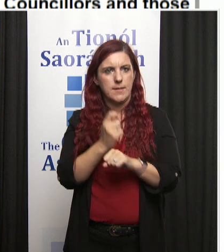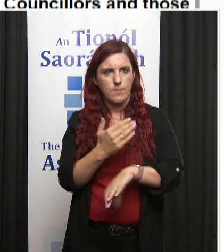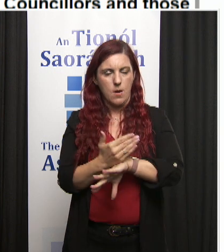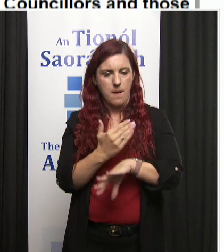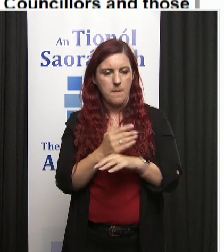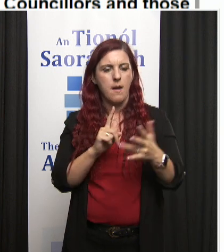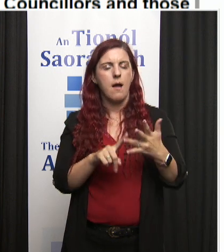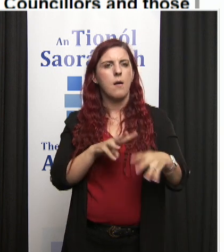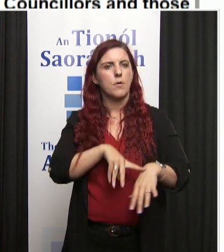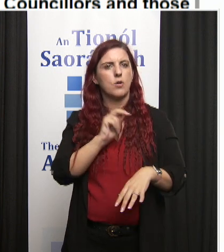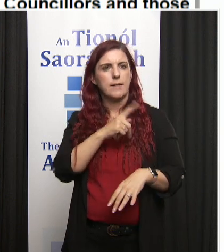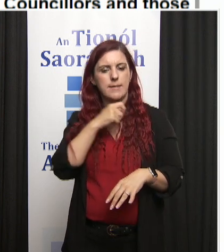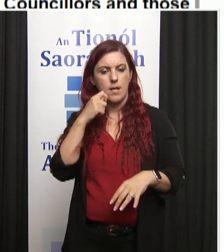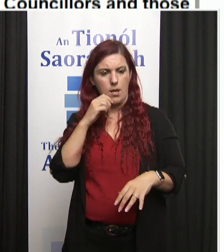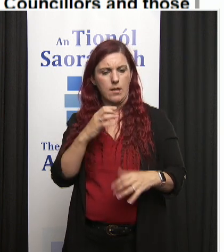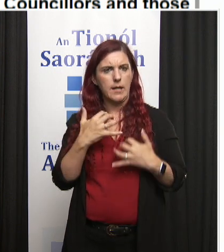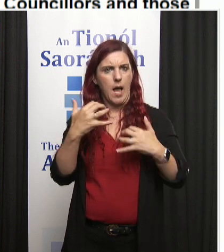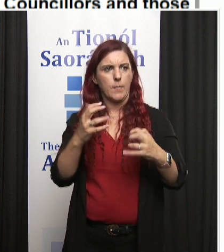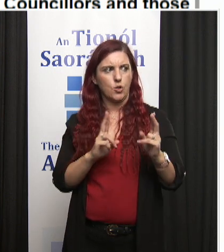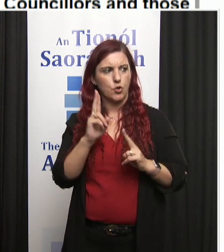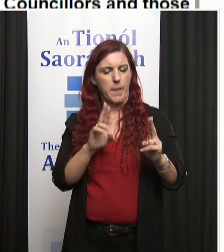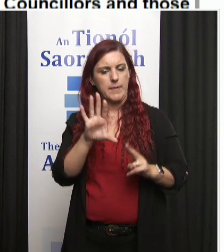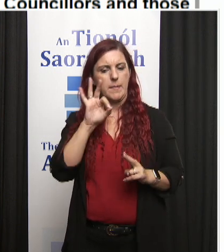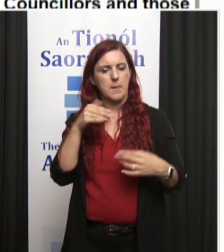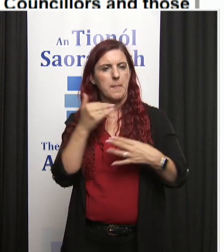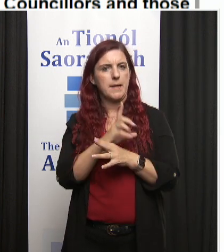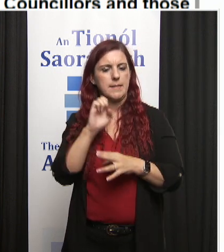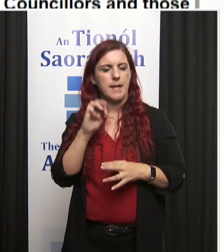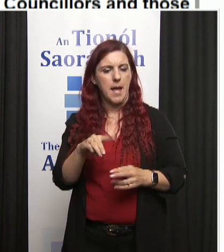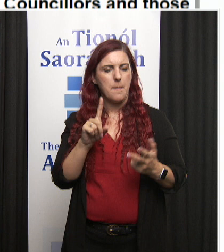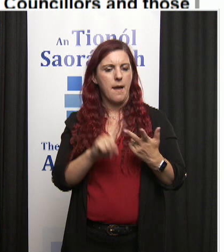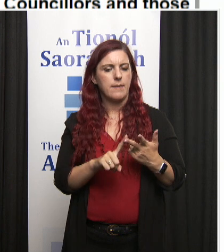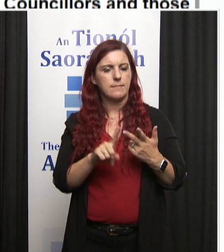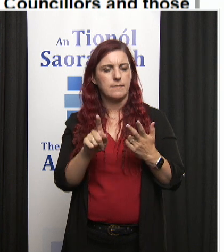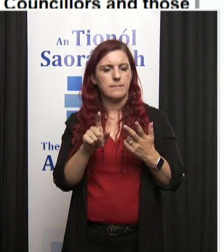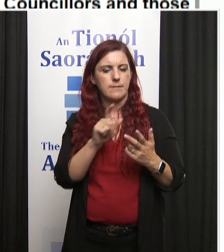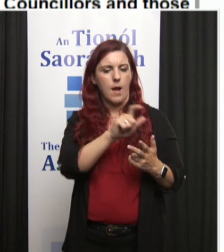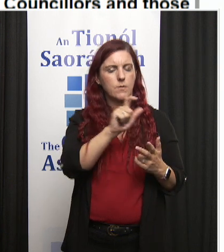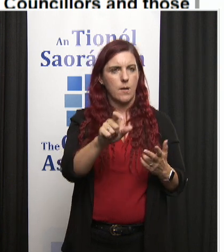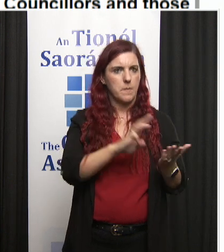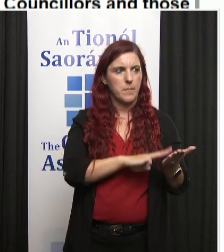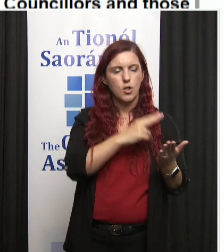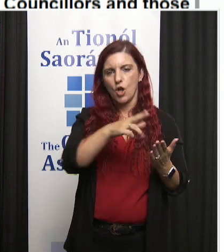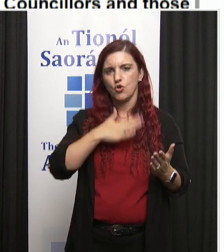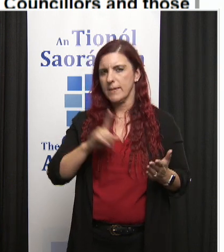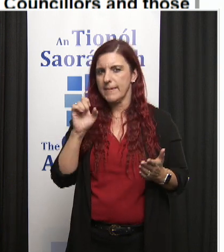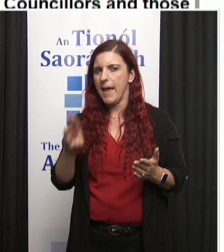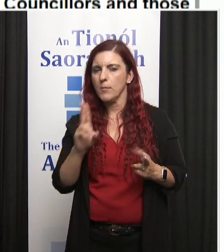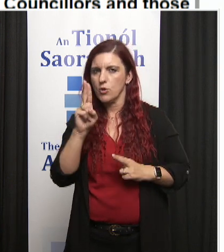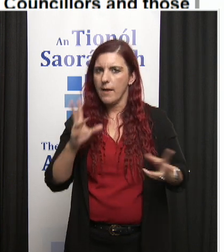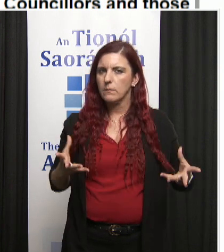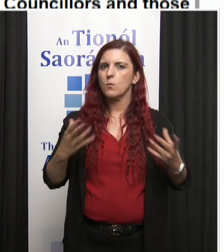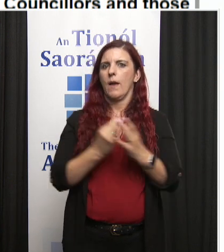The majority agreed that Cabinet should be selected by the DEM and councillors rather than the DEM alone. We felt that that